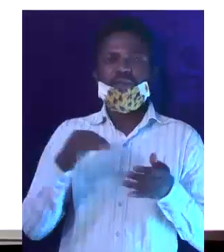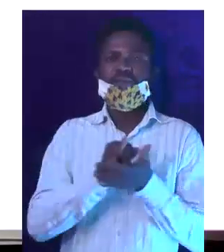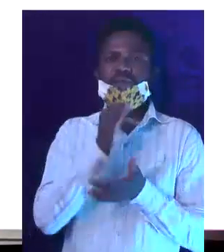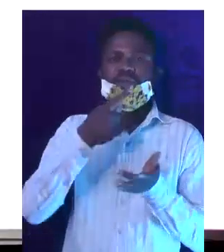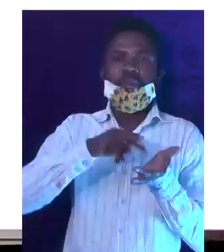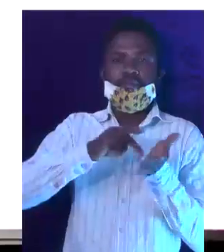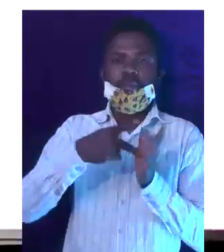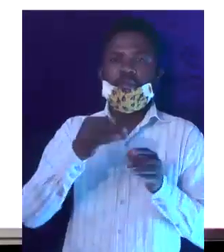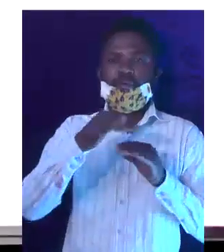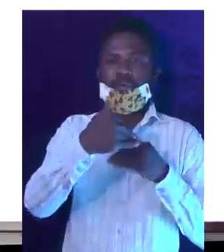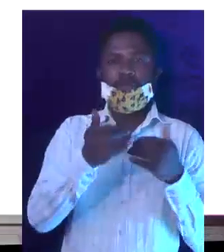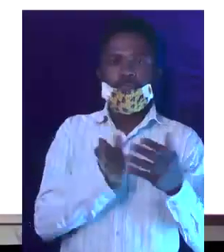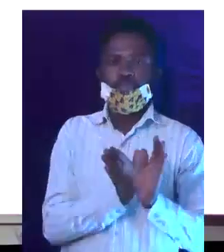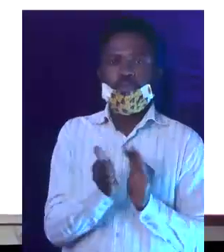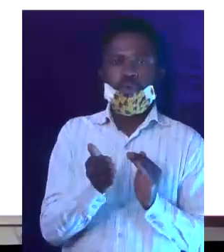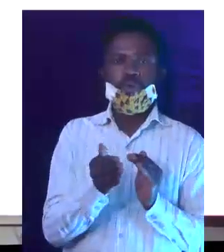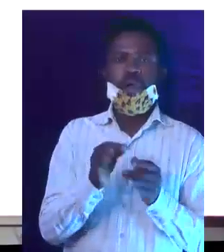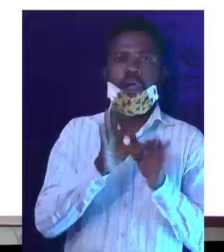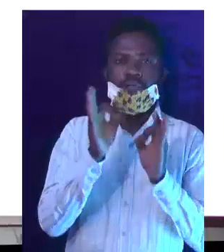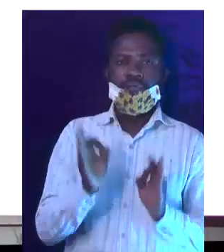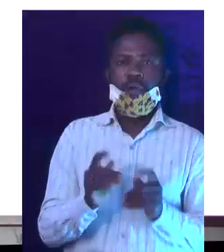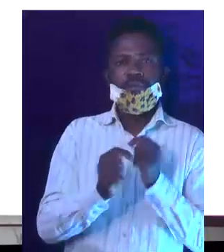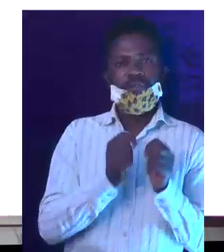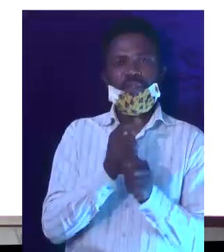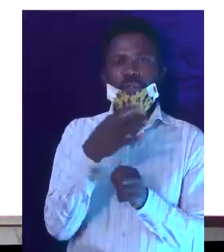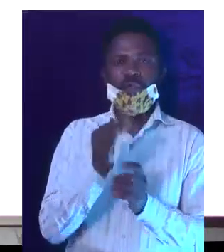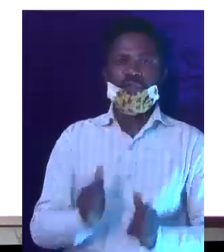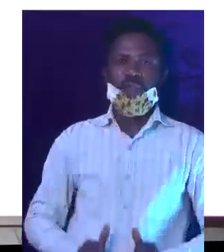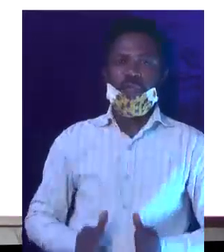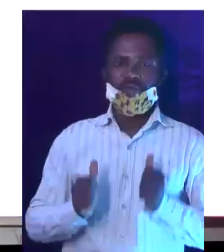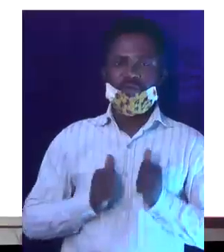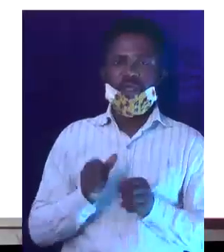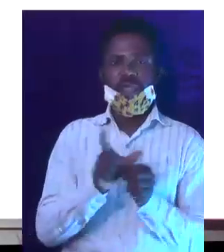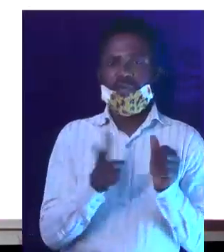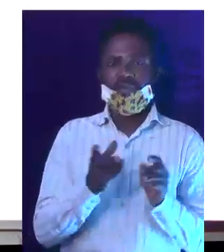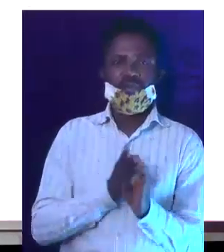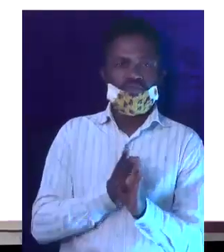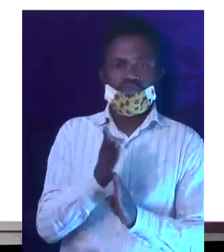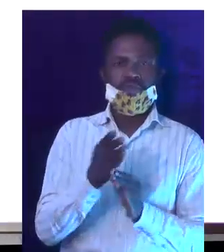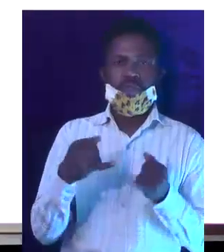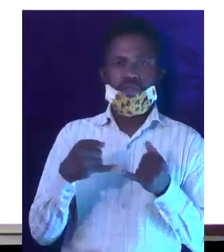by the block form type of address. Let's go on.